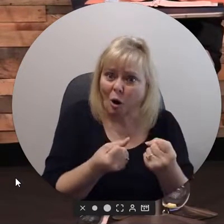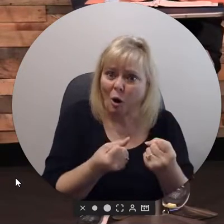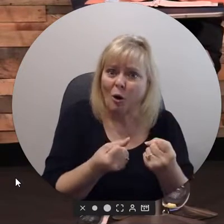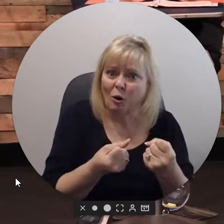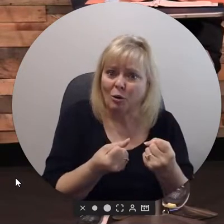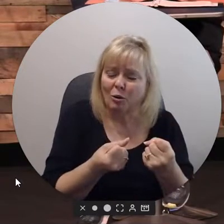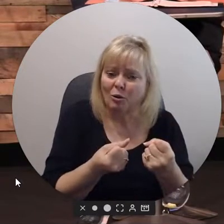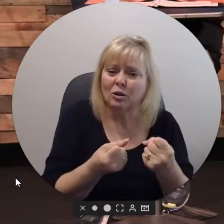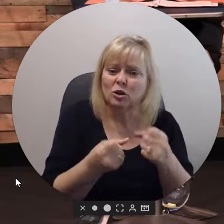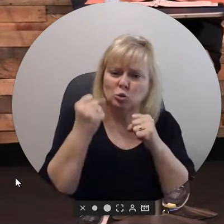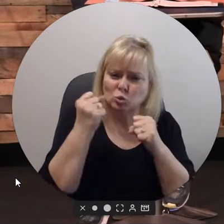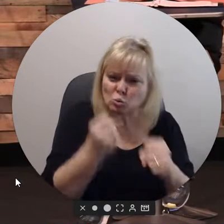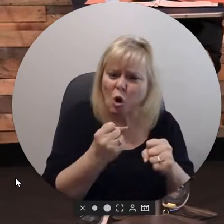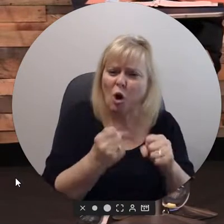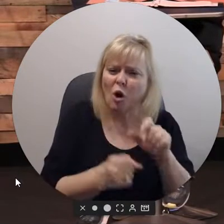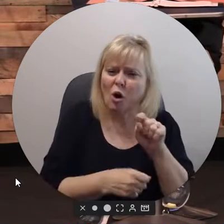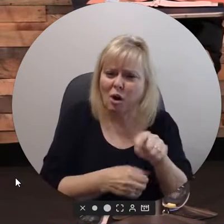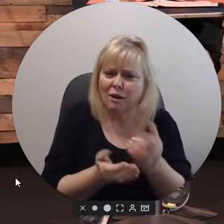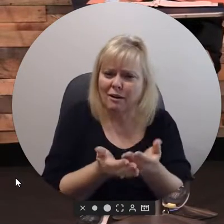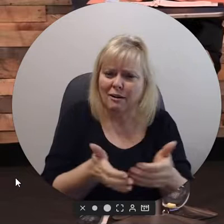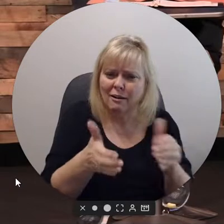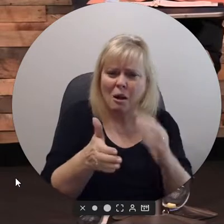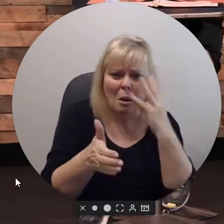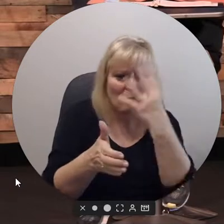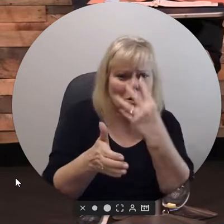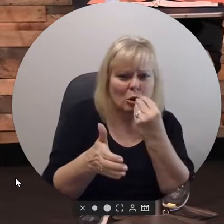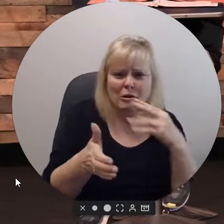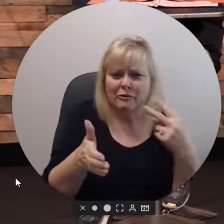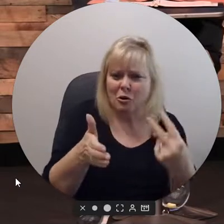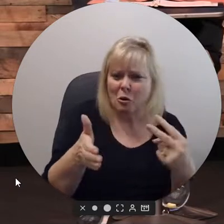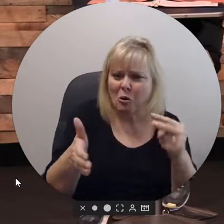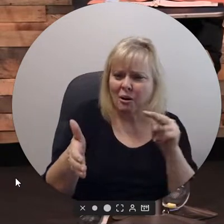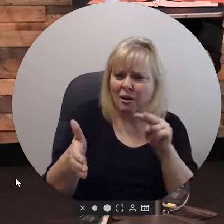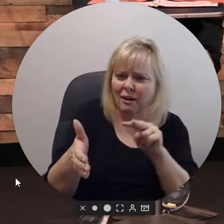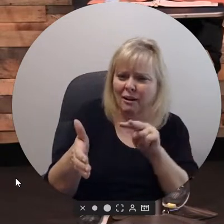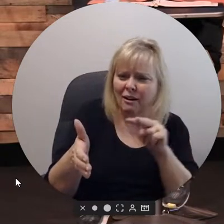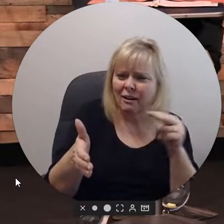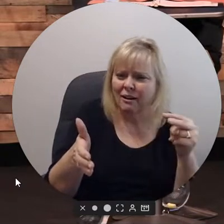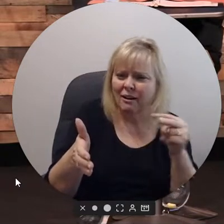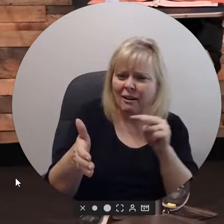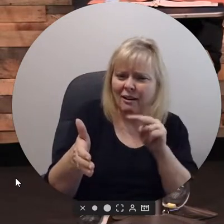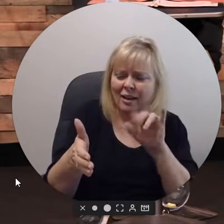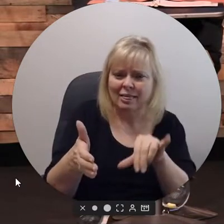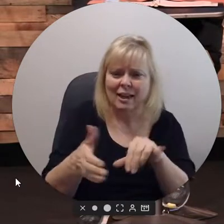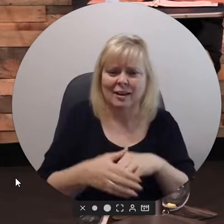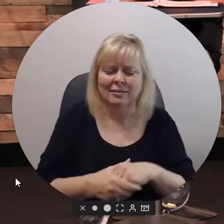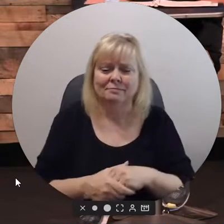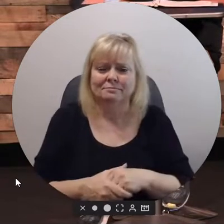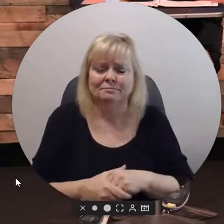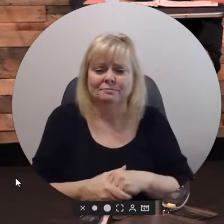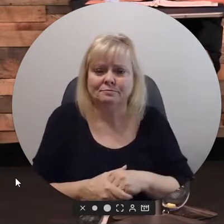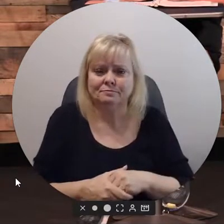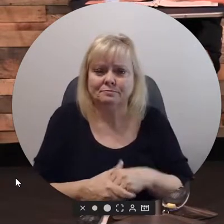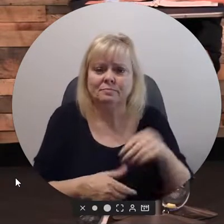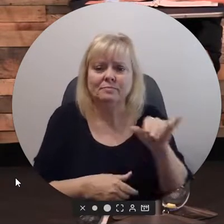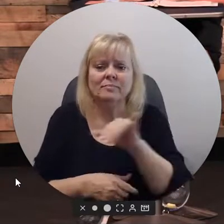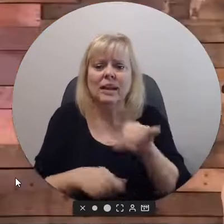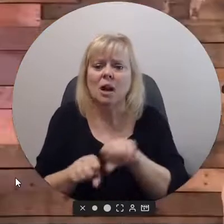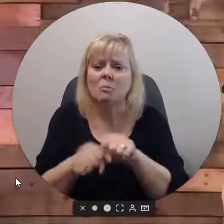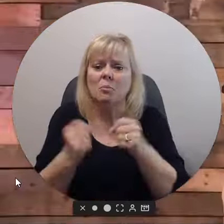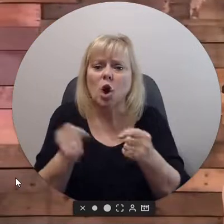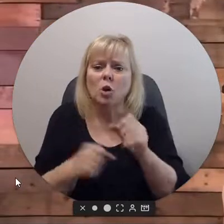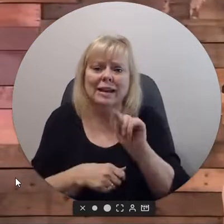and beautiful to behold. like the broken tiles that make up a